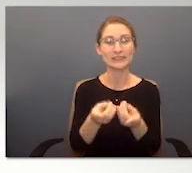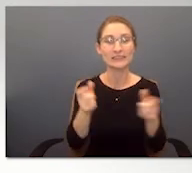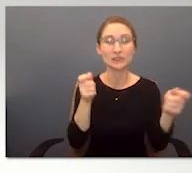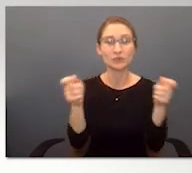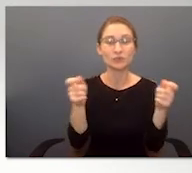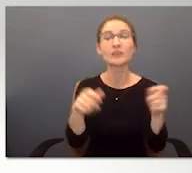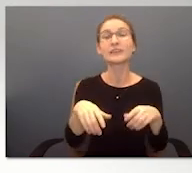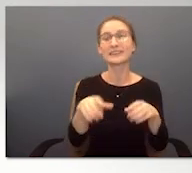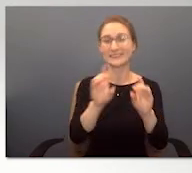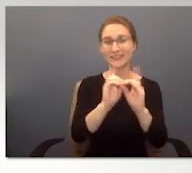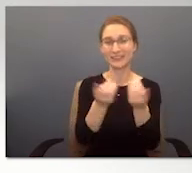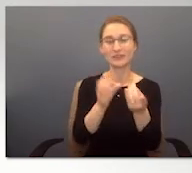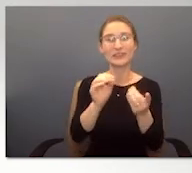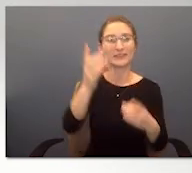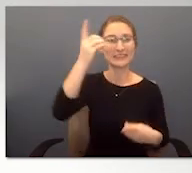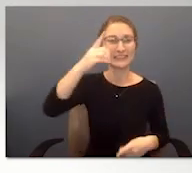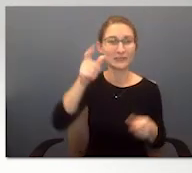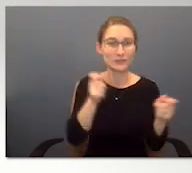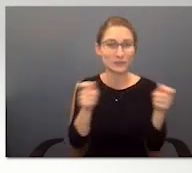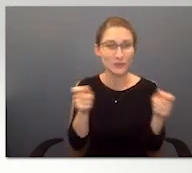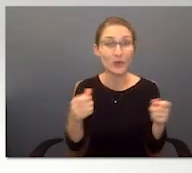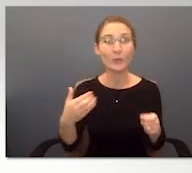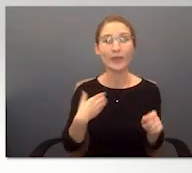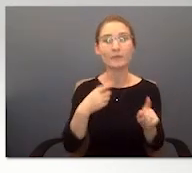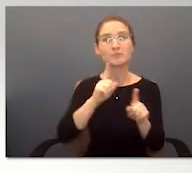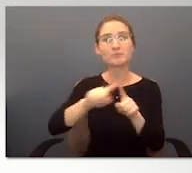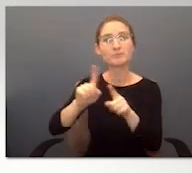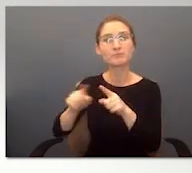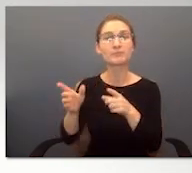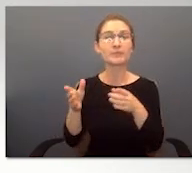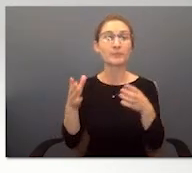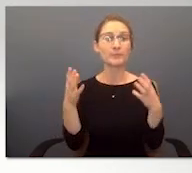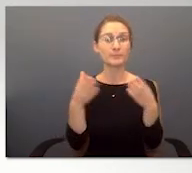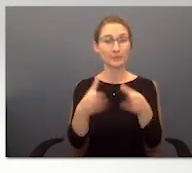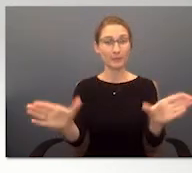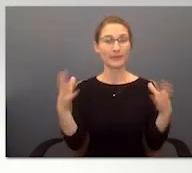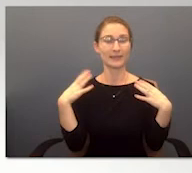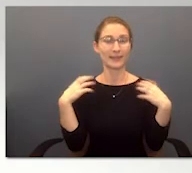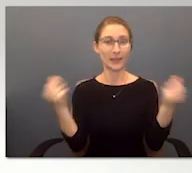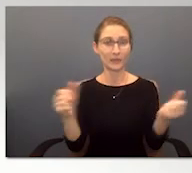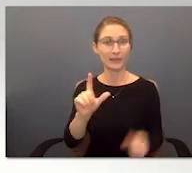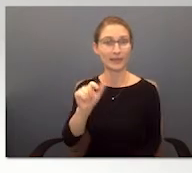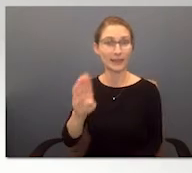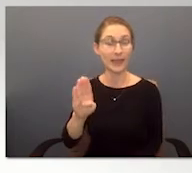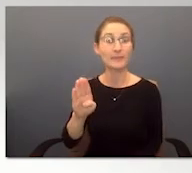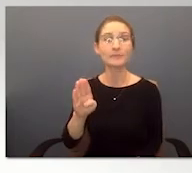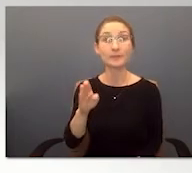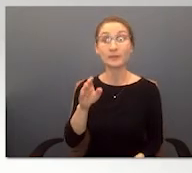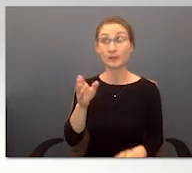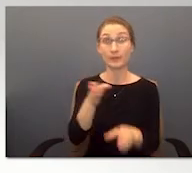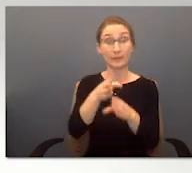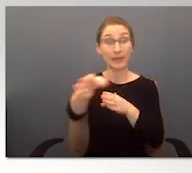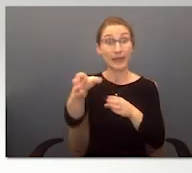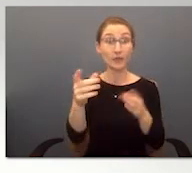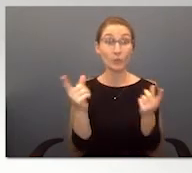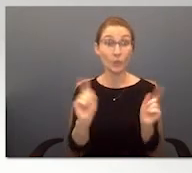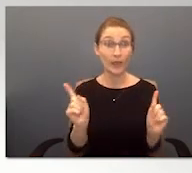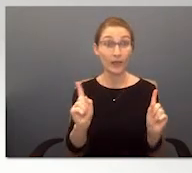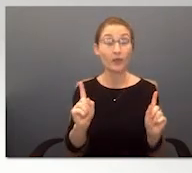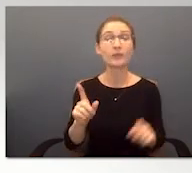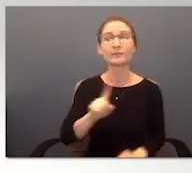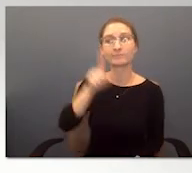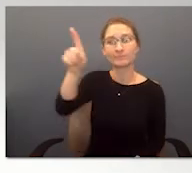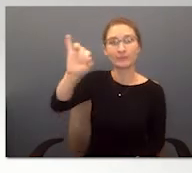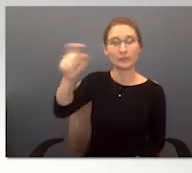the public health laboratories. We have 3 primary public health laboratories in Florida. The main public health laboratory is in Jacksonville, and that's the public